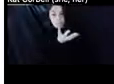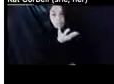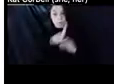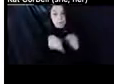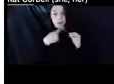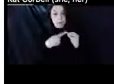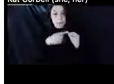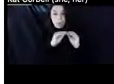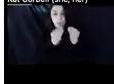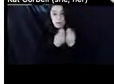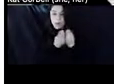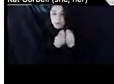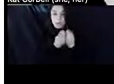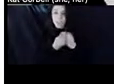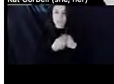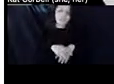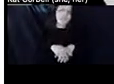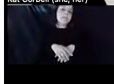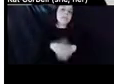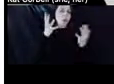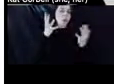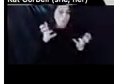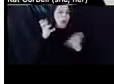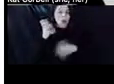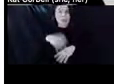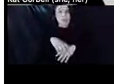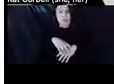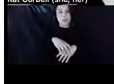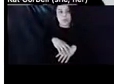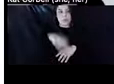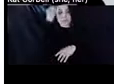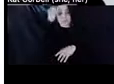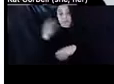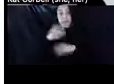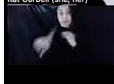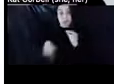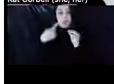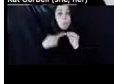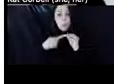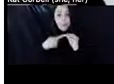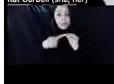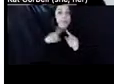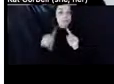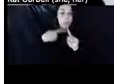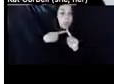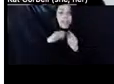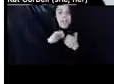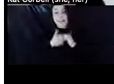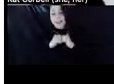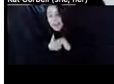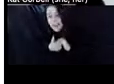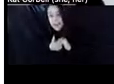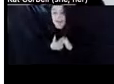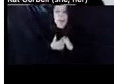um, be notified when this was happening or that it was happening. Um, so you can either